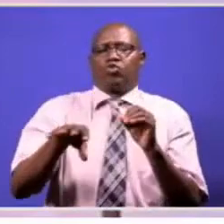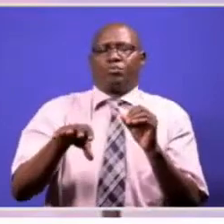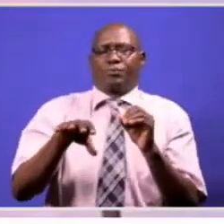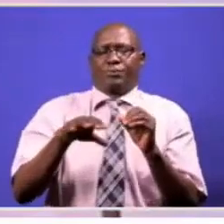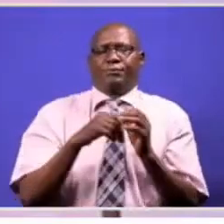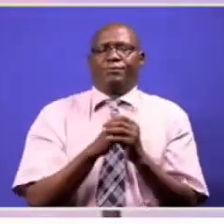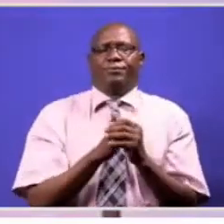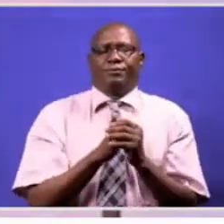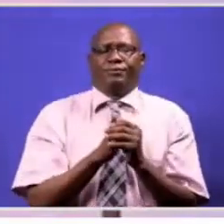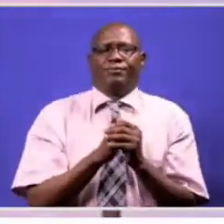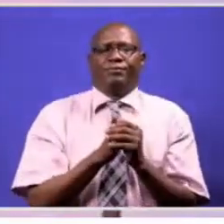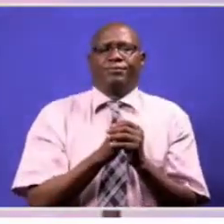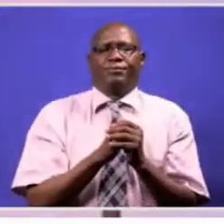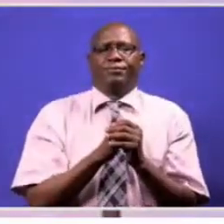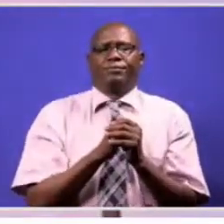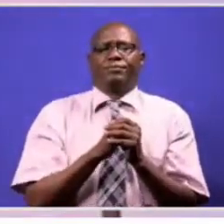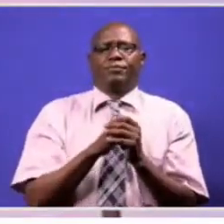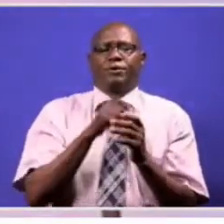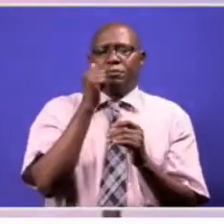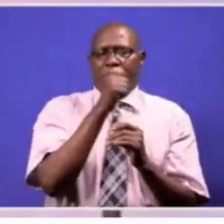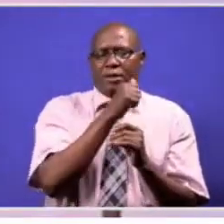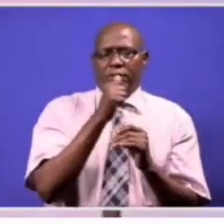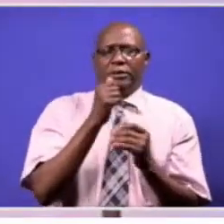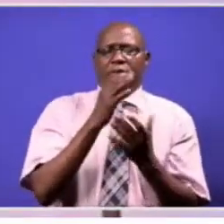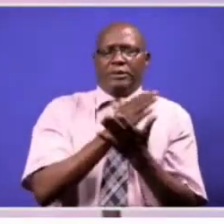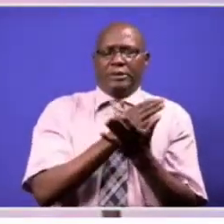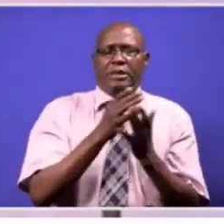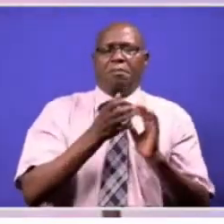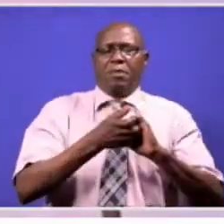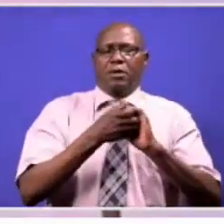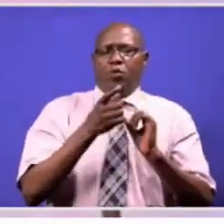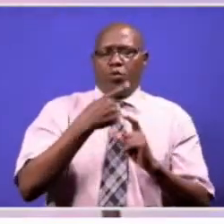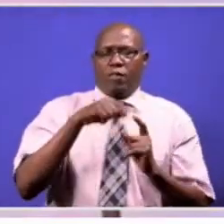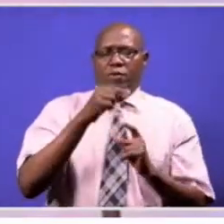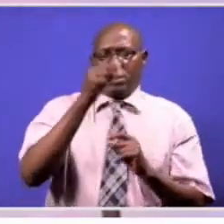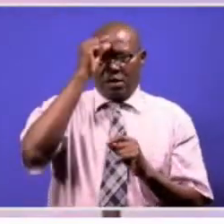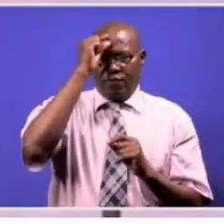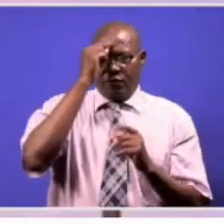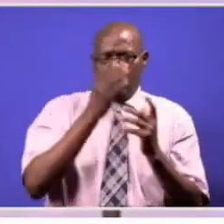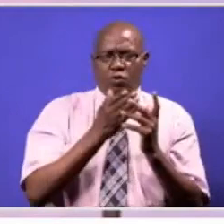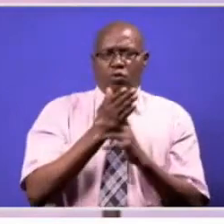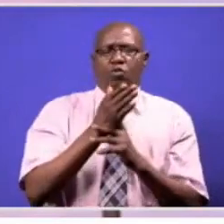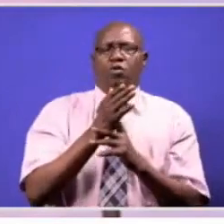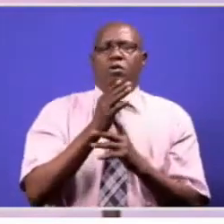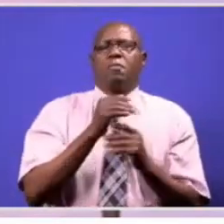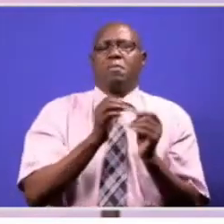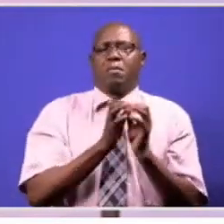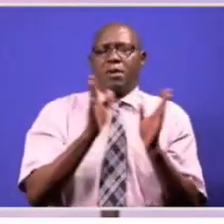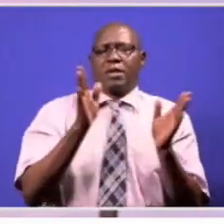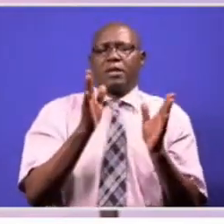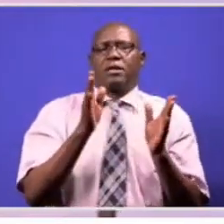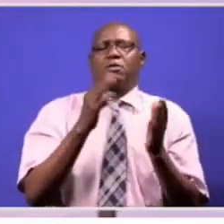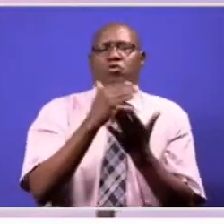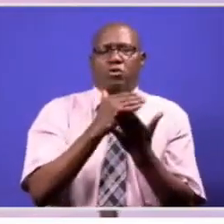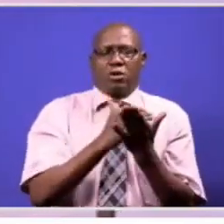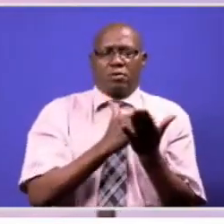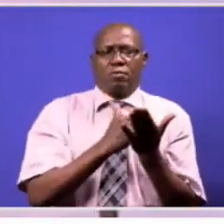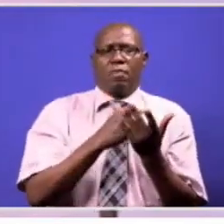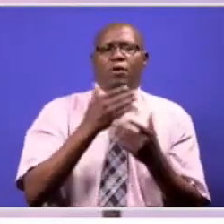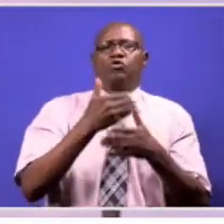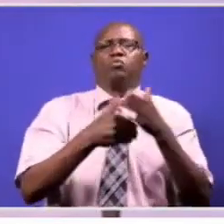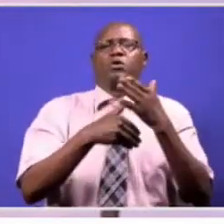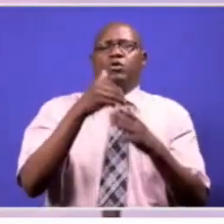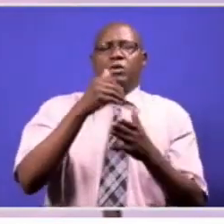Calling upon you people in the private sector to partner with us in government through our public-private partnership program to build